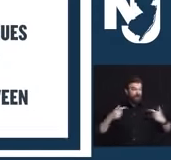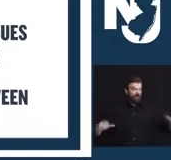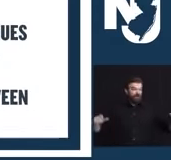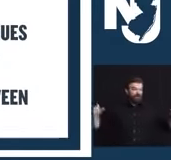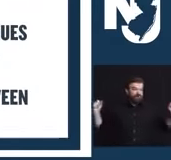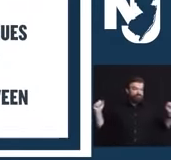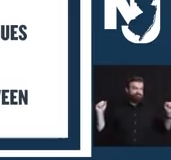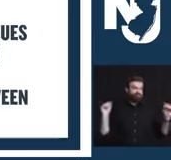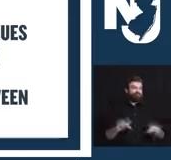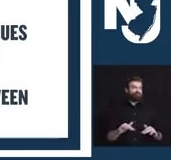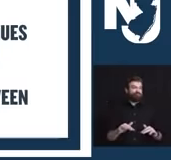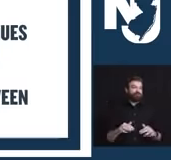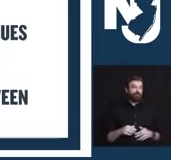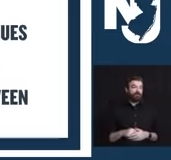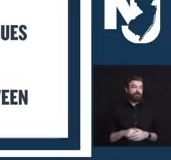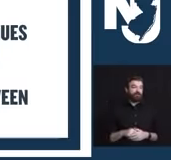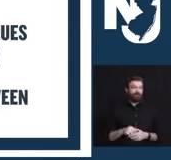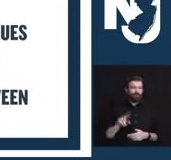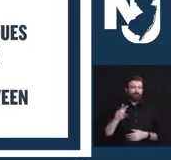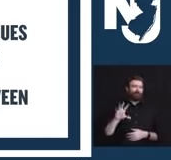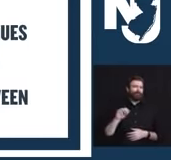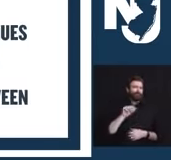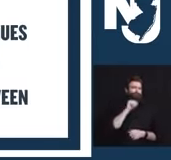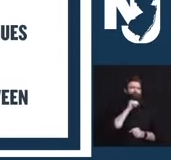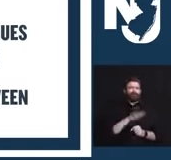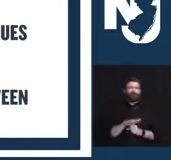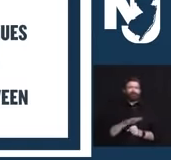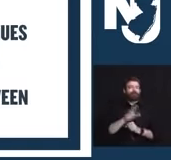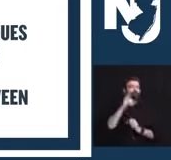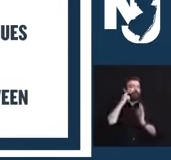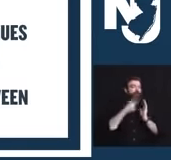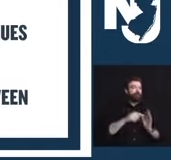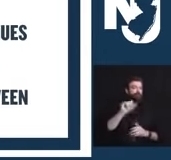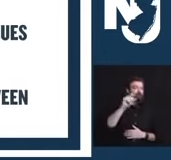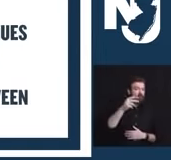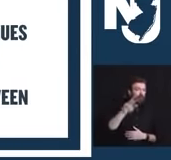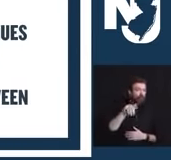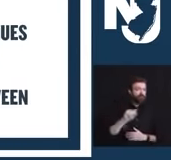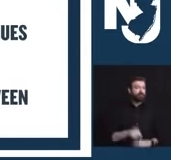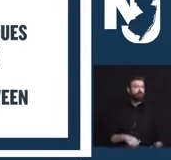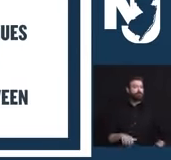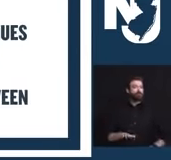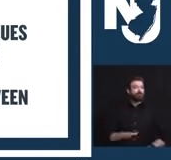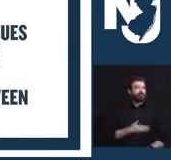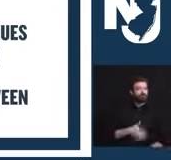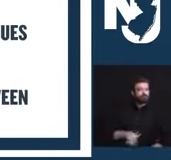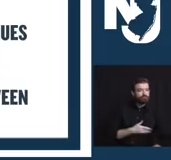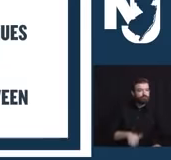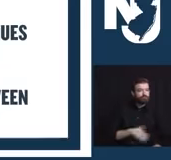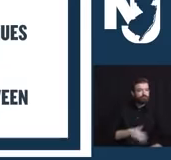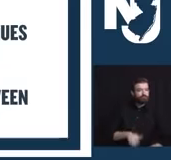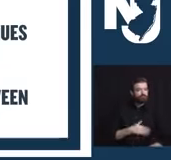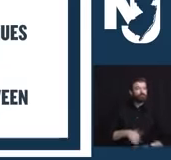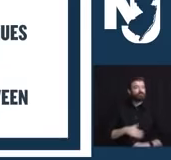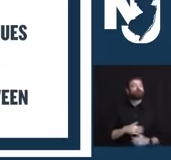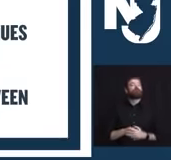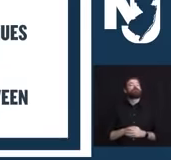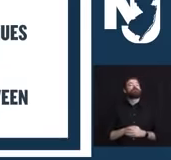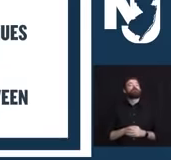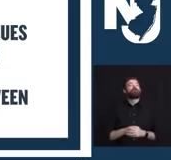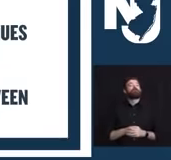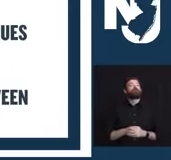insufficient, whether they be sporting events or concerts or the like, we are stating that all